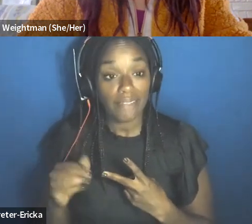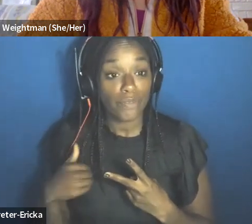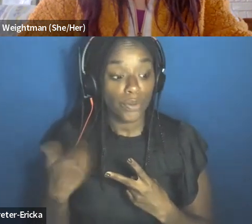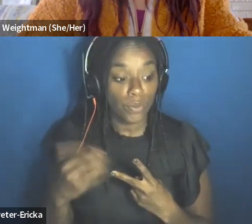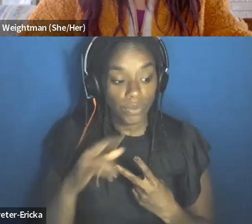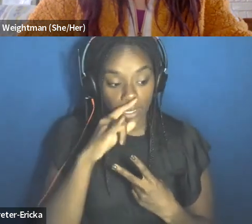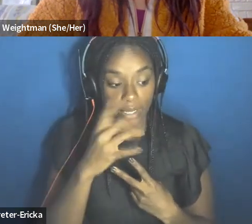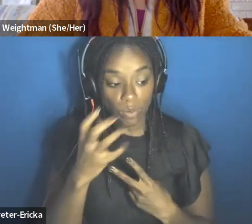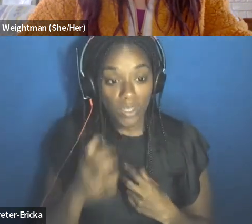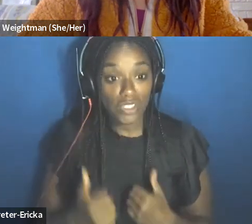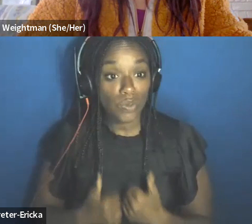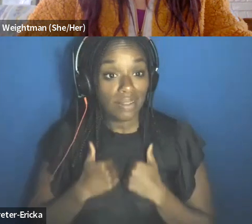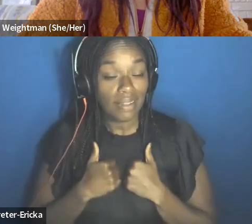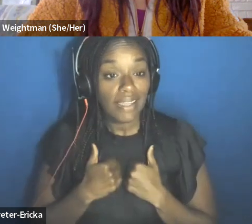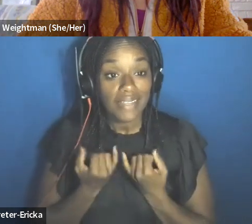their own,